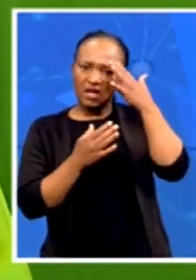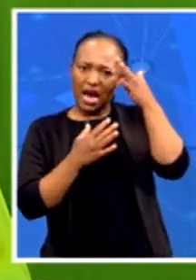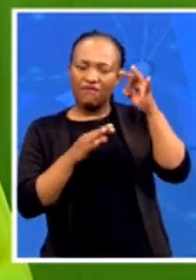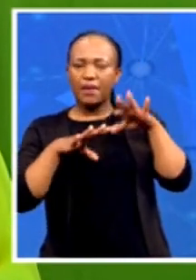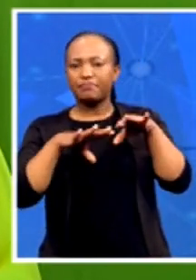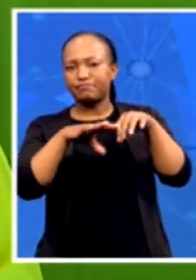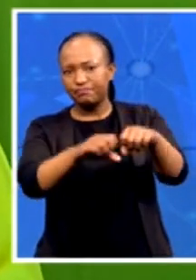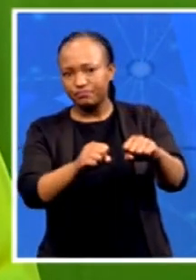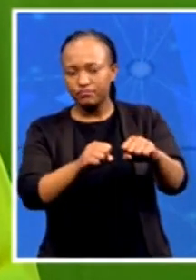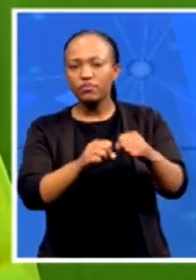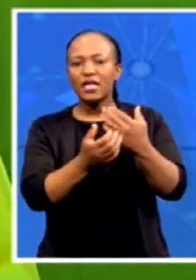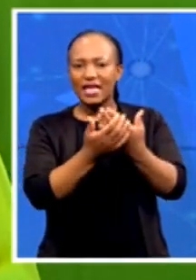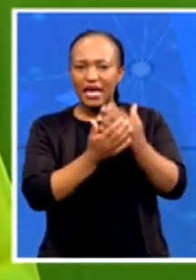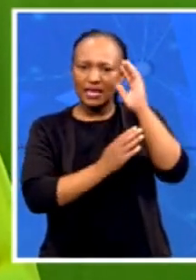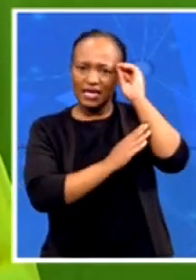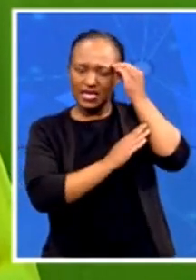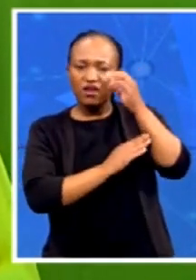South Africa and save this country.